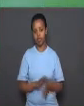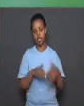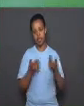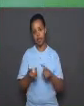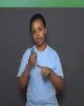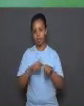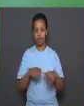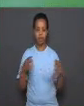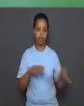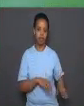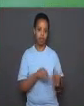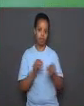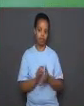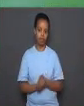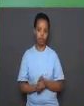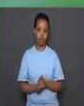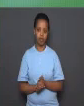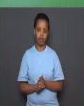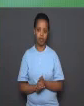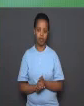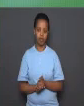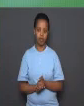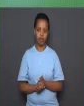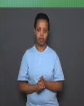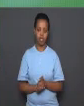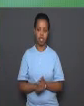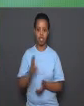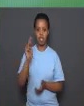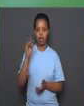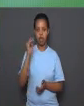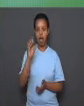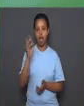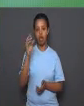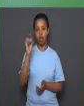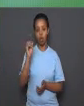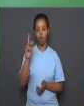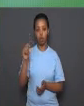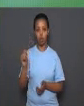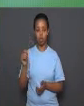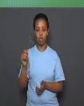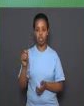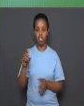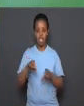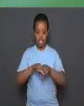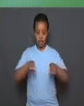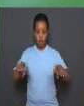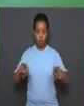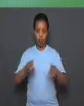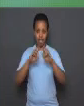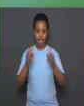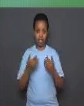Welcome back, students. Because the microtubule is a tube shape,